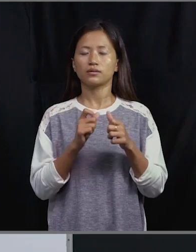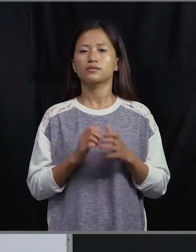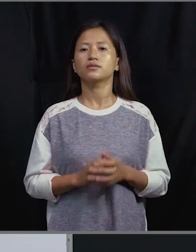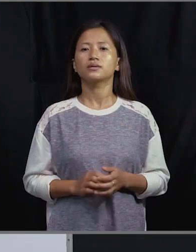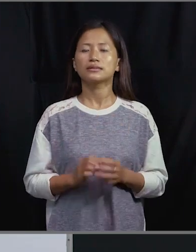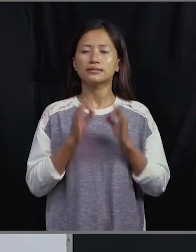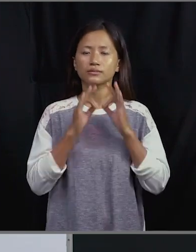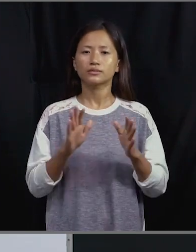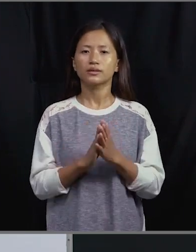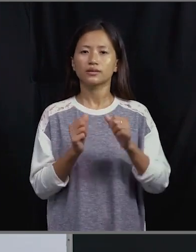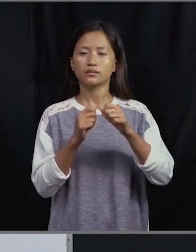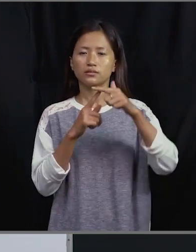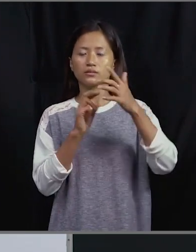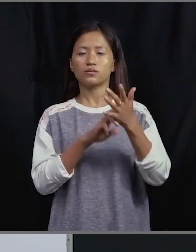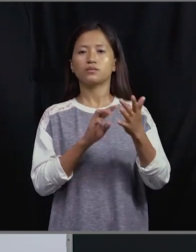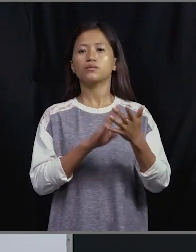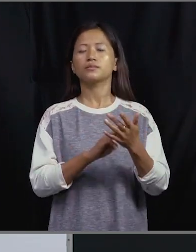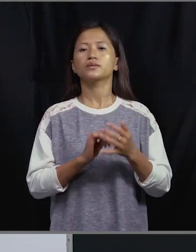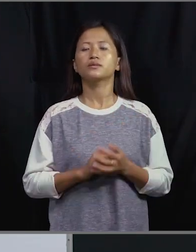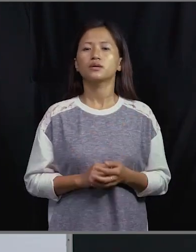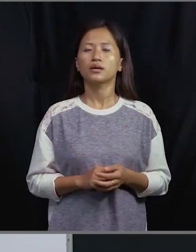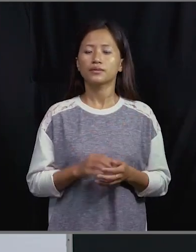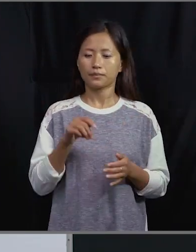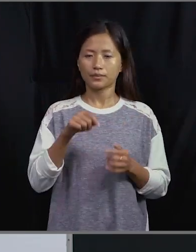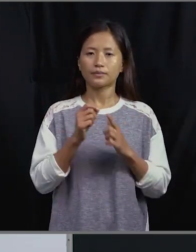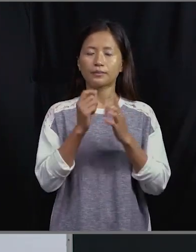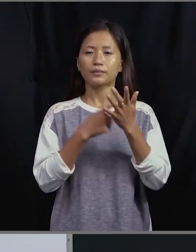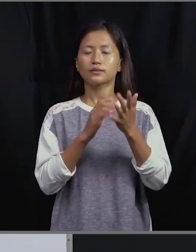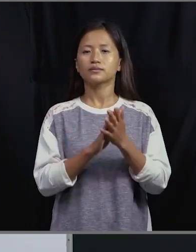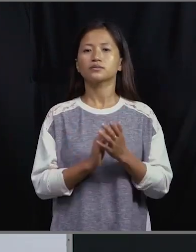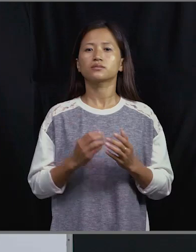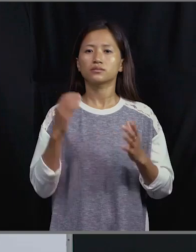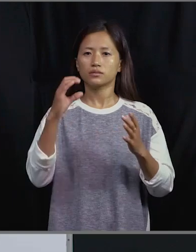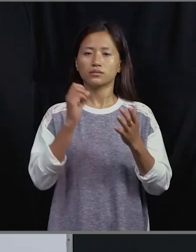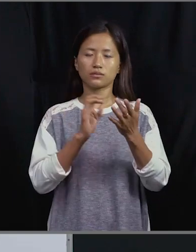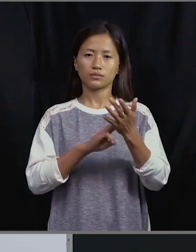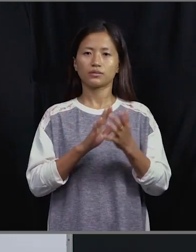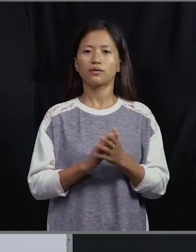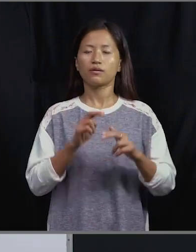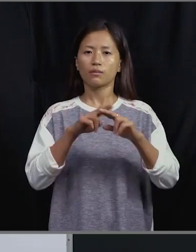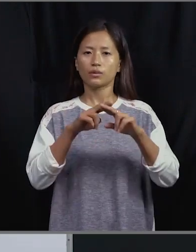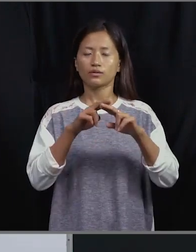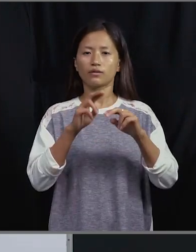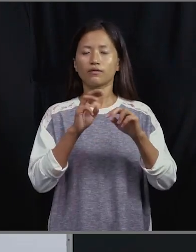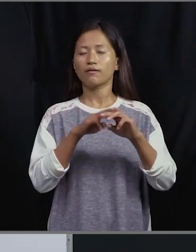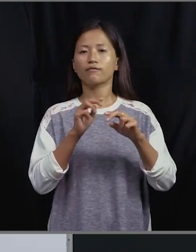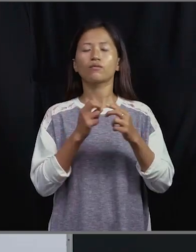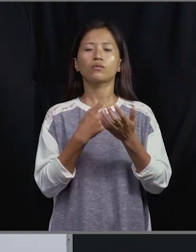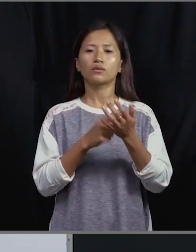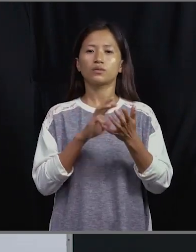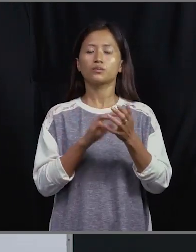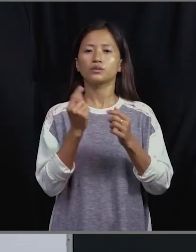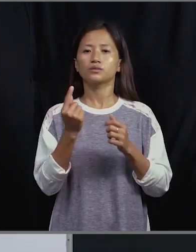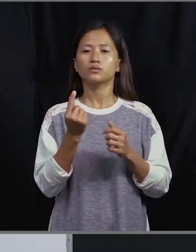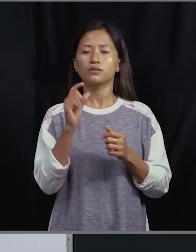of atoms of various elements present in a molecule of a compound, whereas the molecular formula represents the actual number of